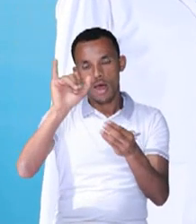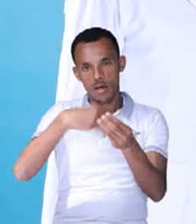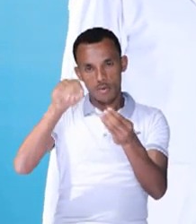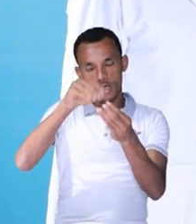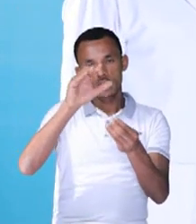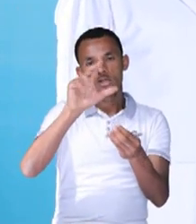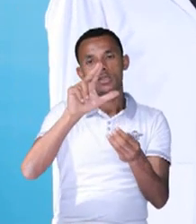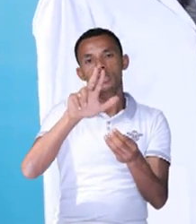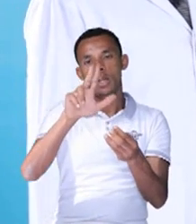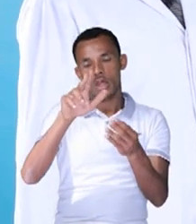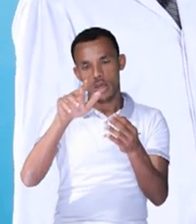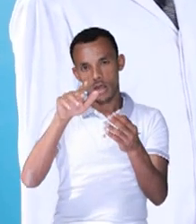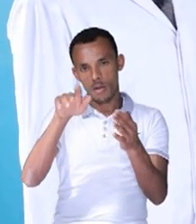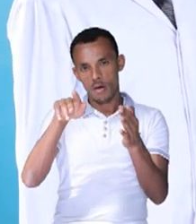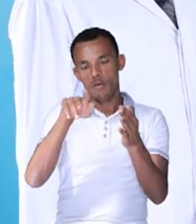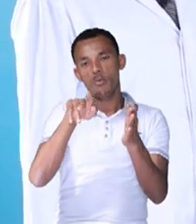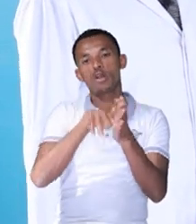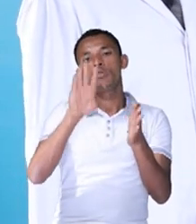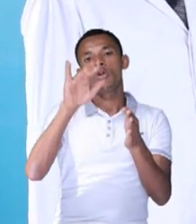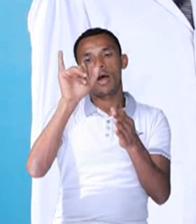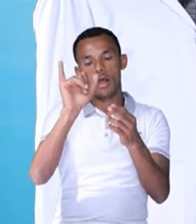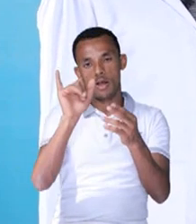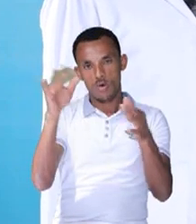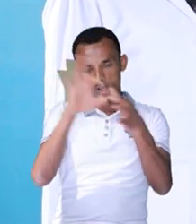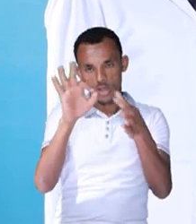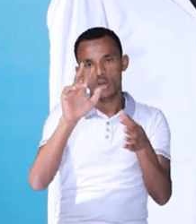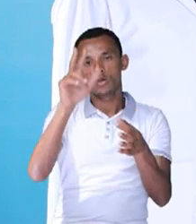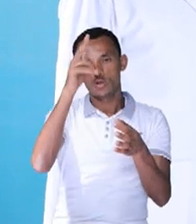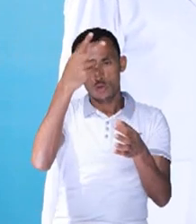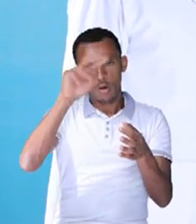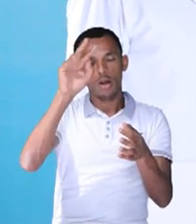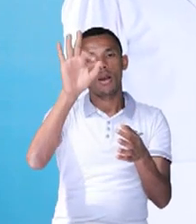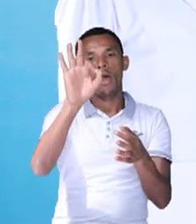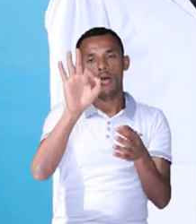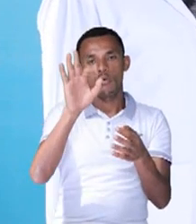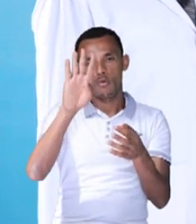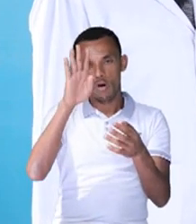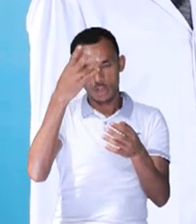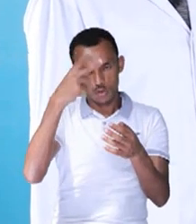plus 4i times 3 minus 4i. Since they are conjugate of each other, 3 squared 9, 4